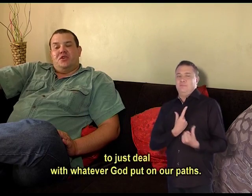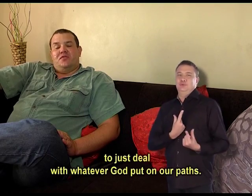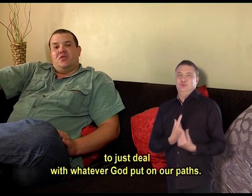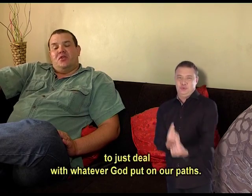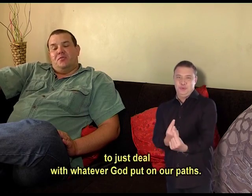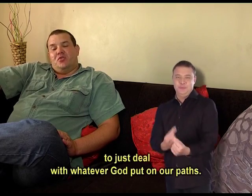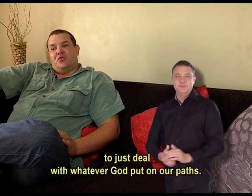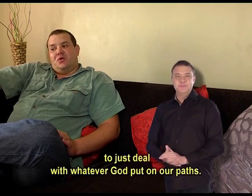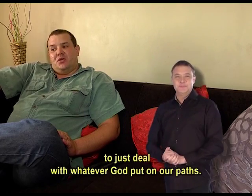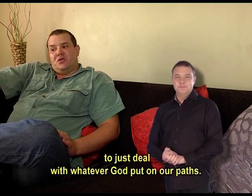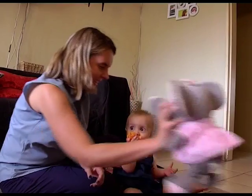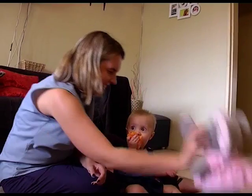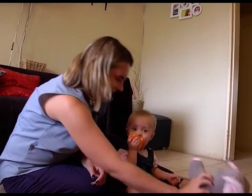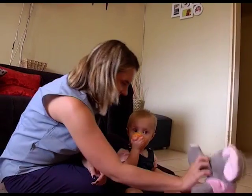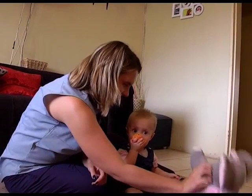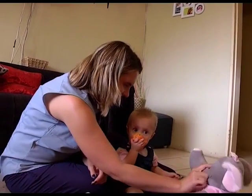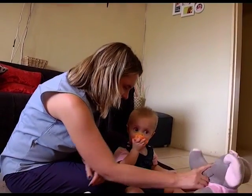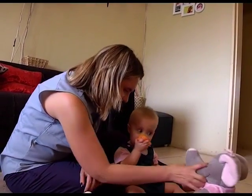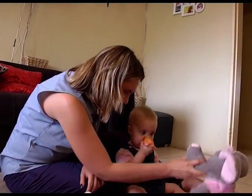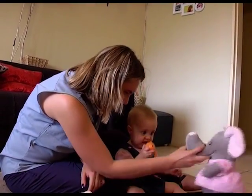with whatever God put on our paths.